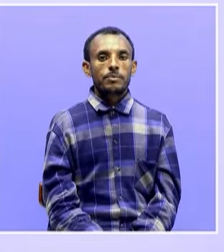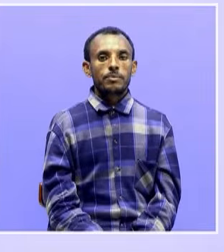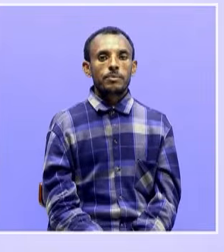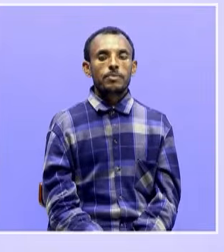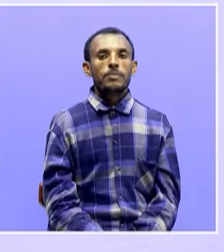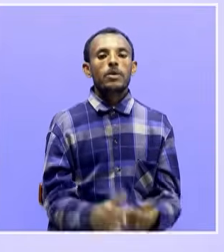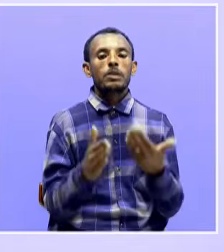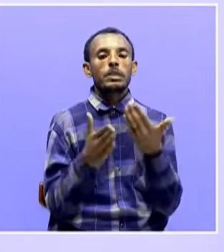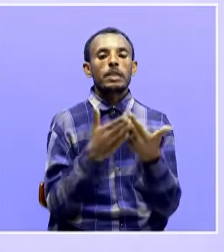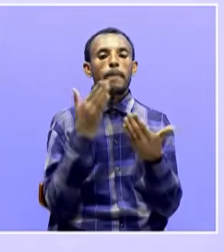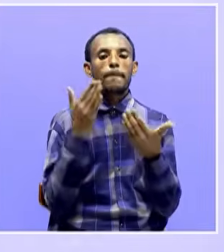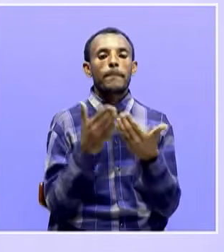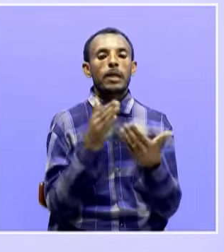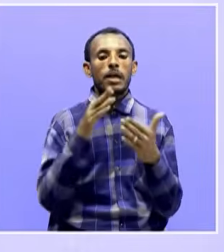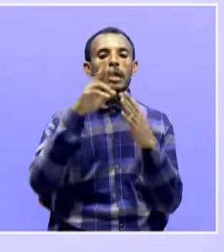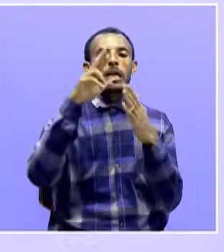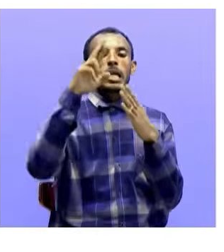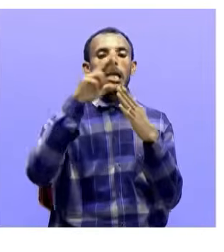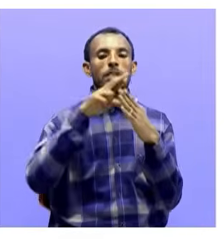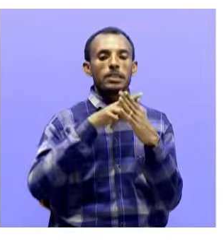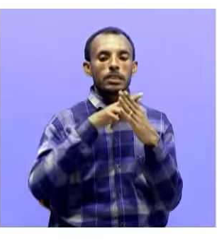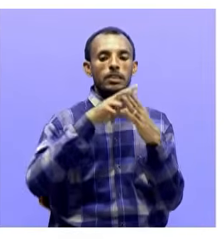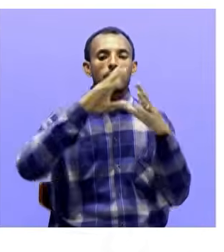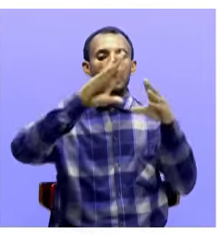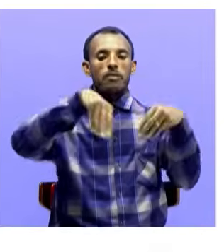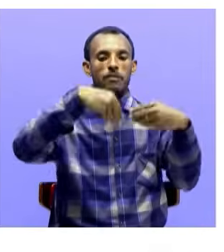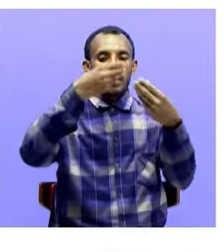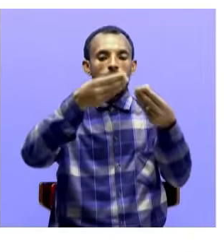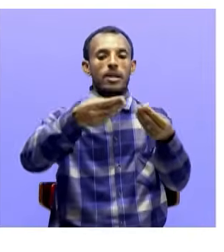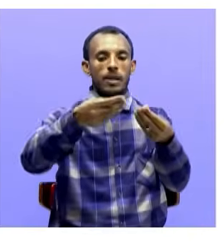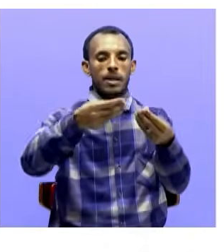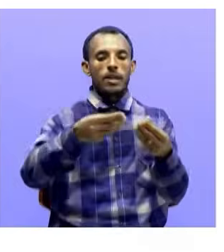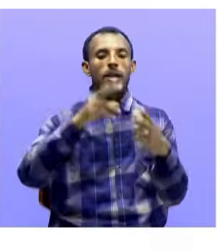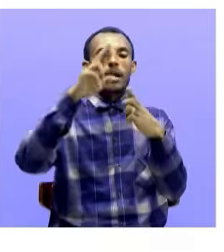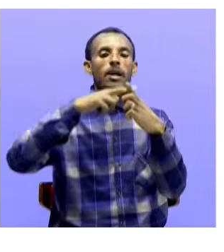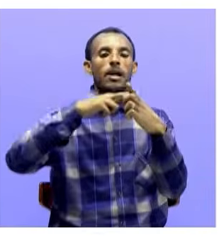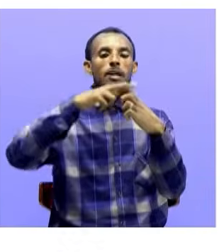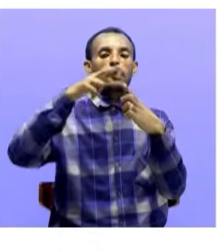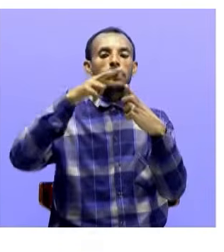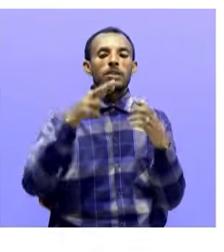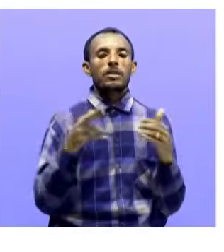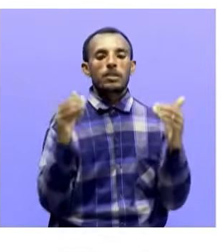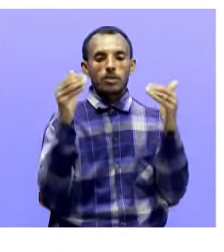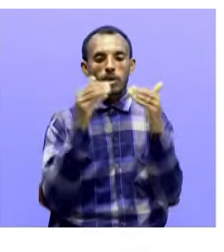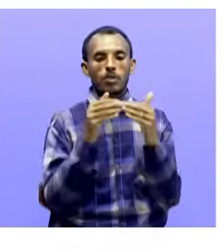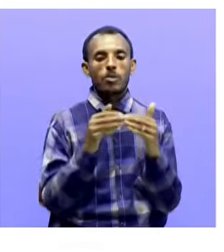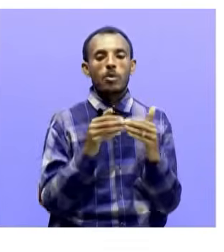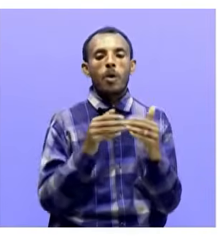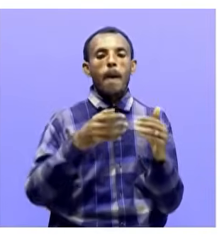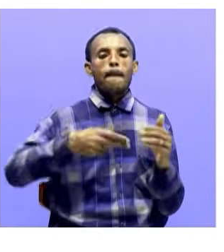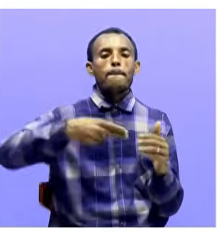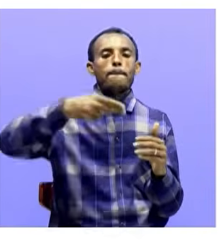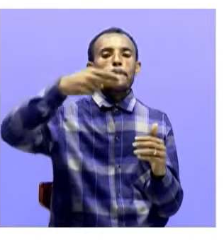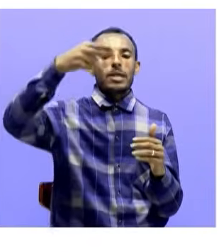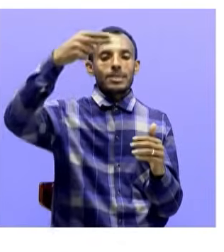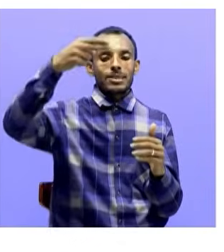Or simply, range is given by range. Range is equal to max value,